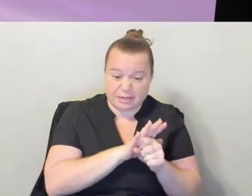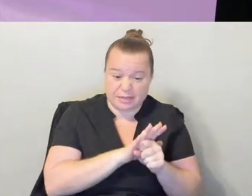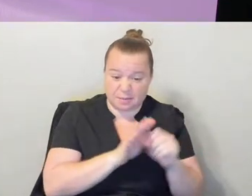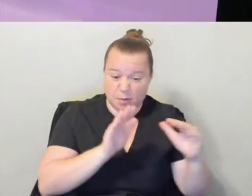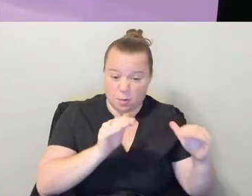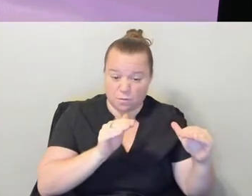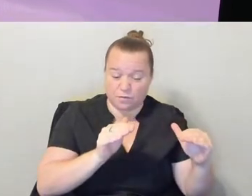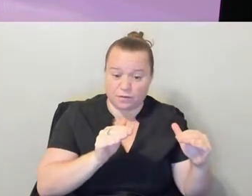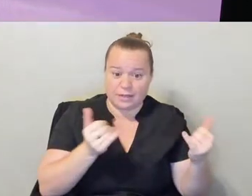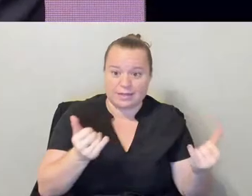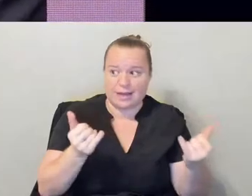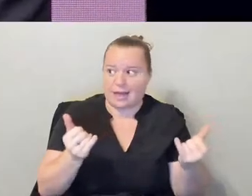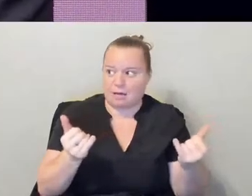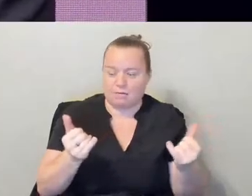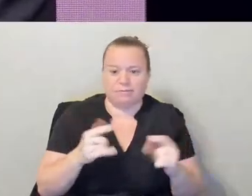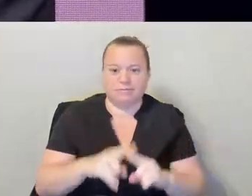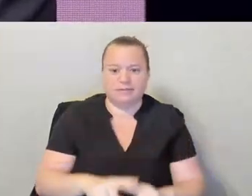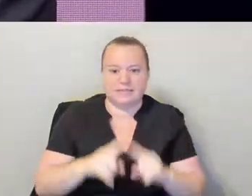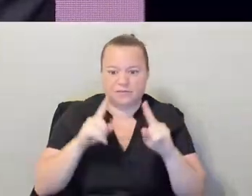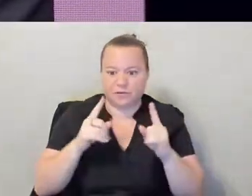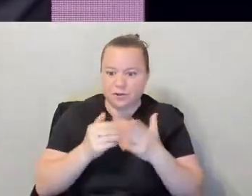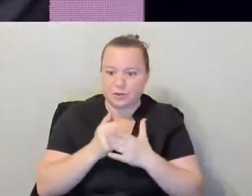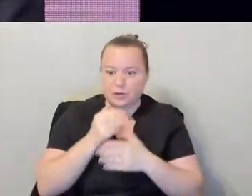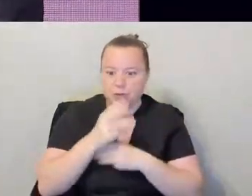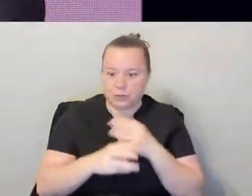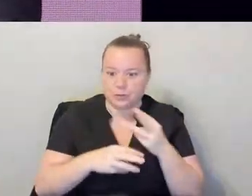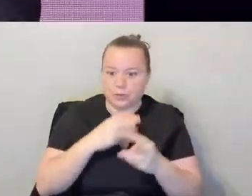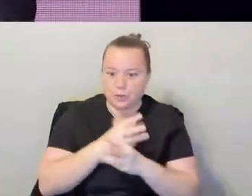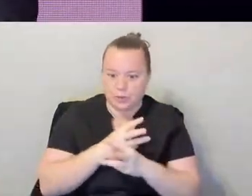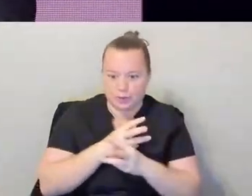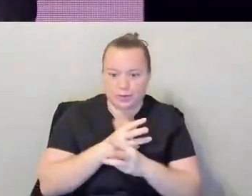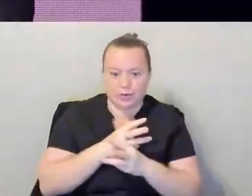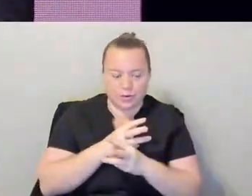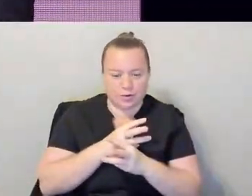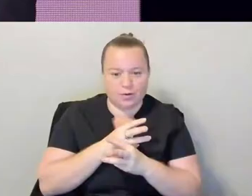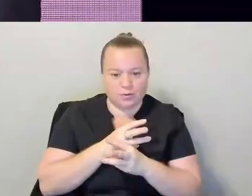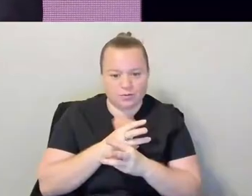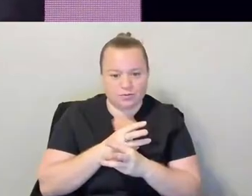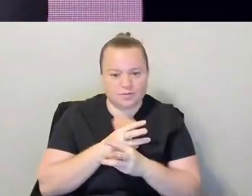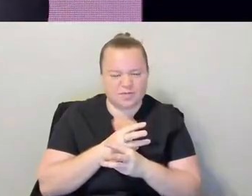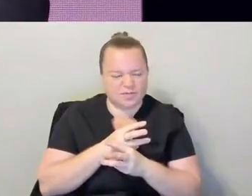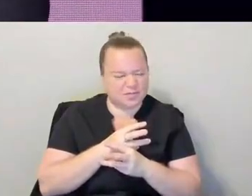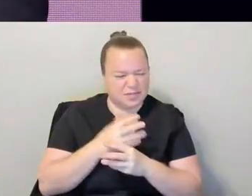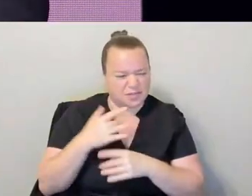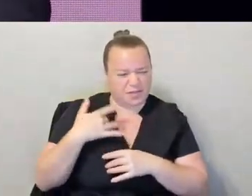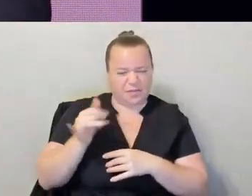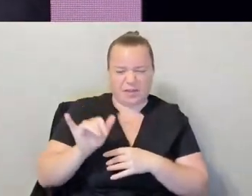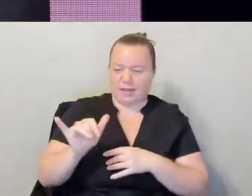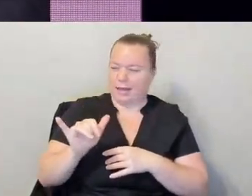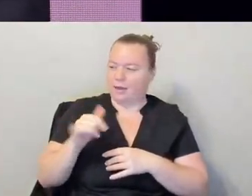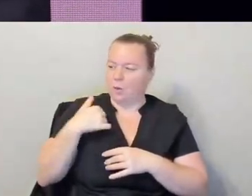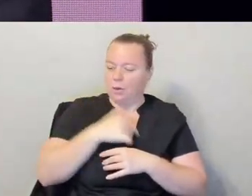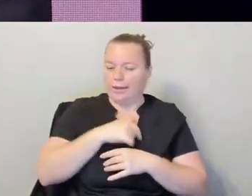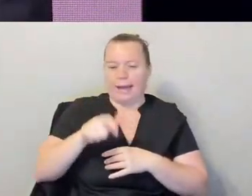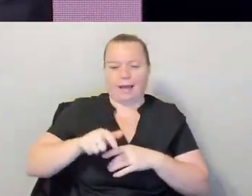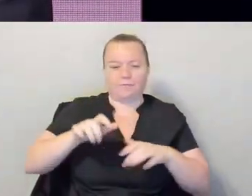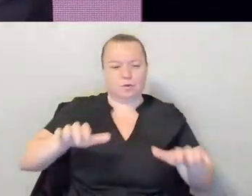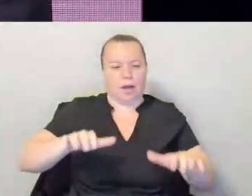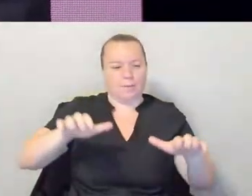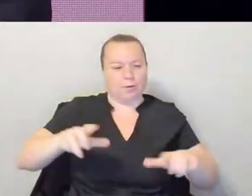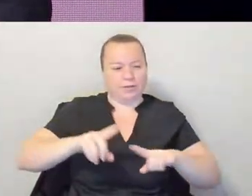sort of world, and I think there is a sense that we have to operate in a different way, and I think that